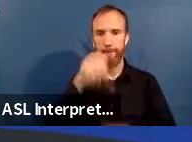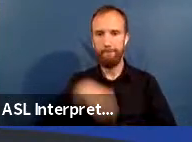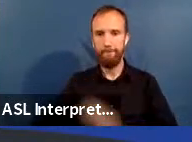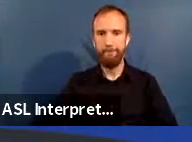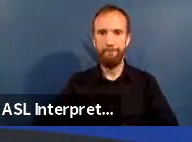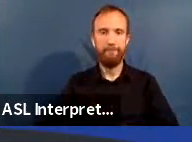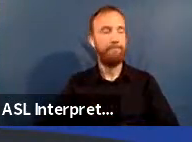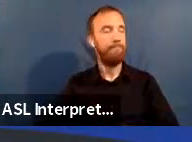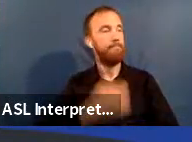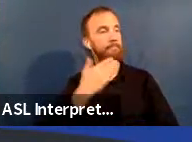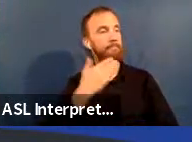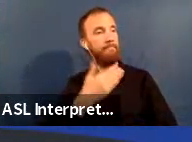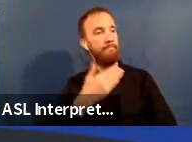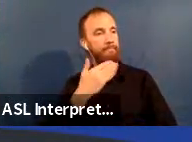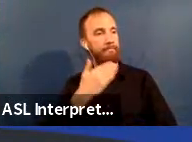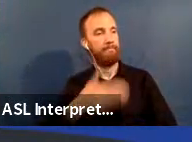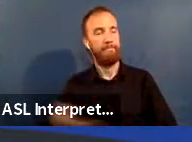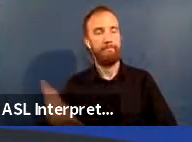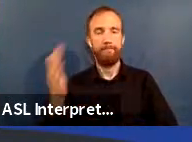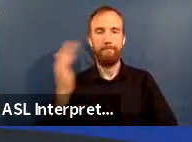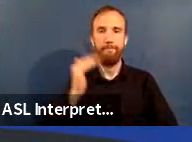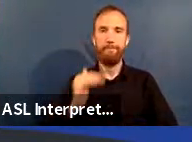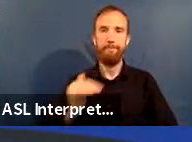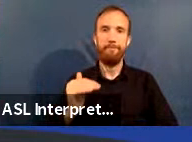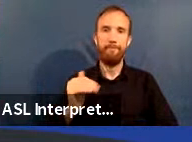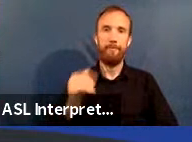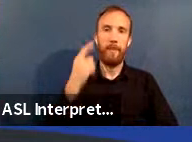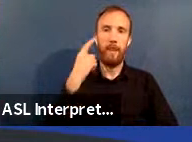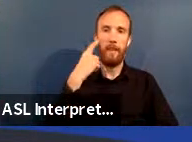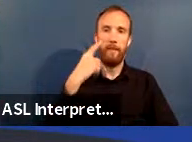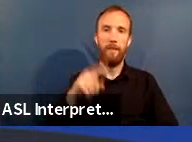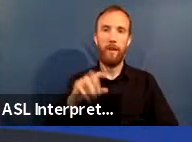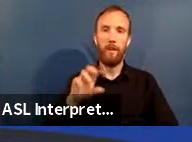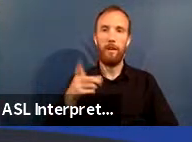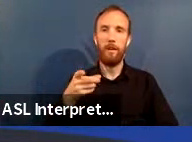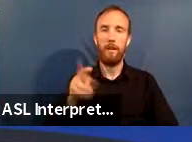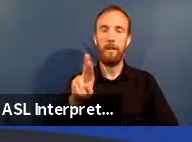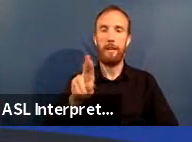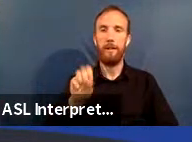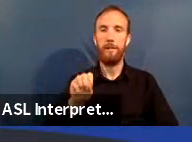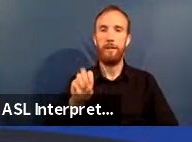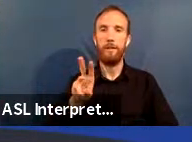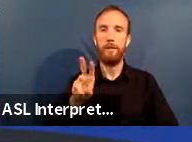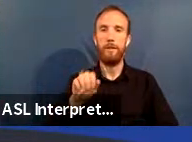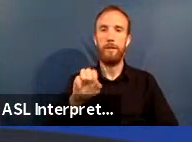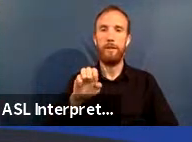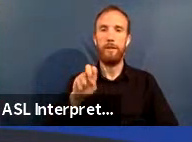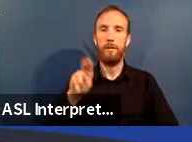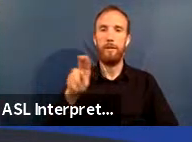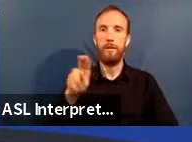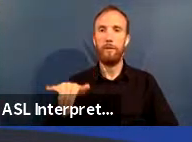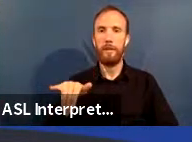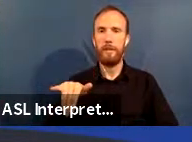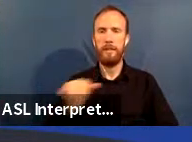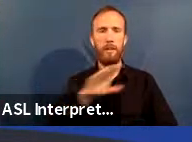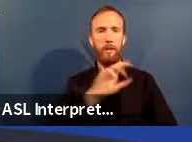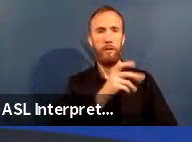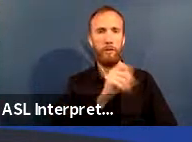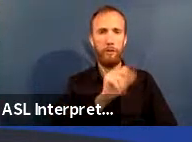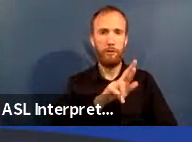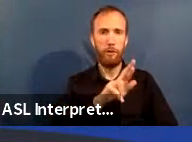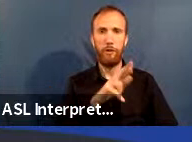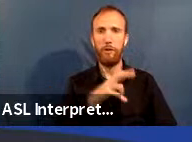Thank you, Ivan. This next question, I believe, is for you, Dr. Sweeney. So are charter, public schools, and